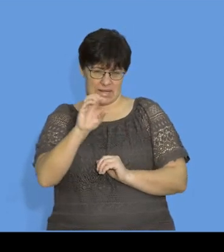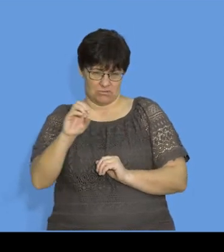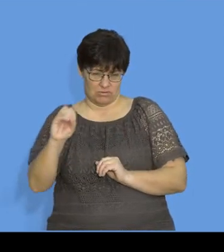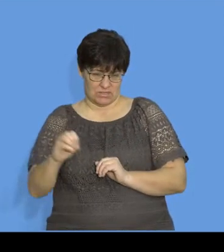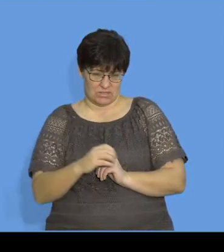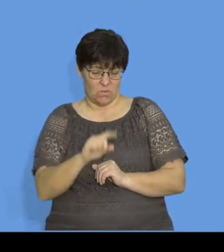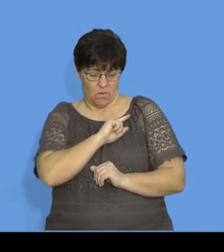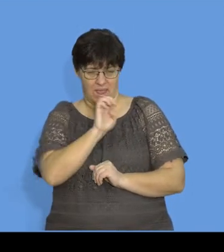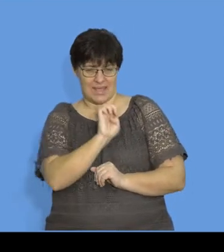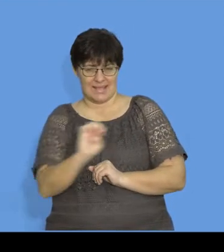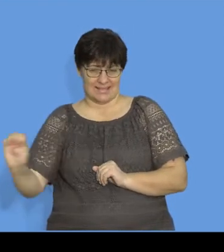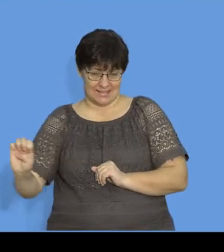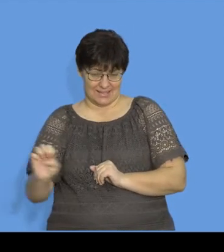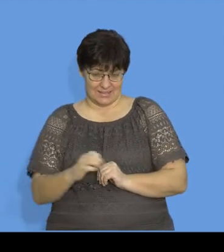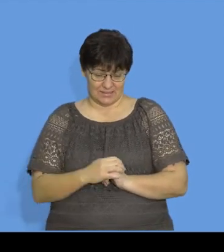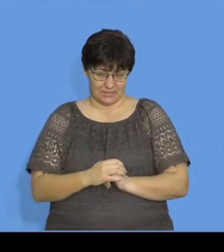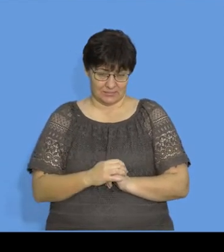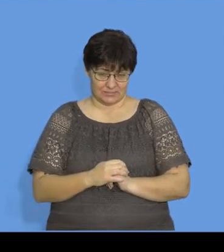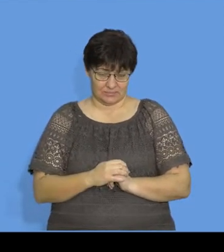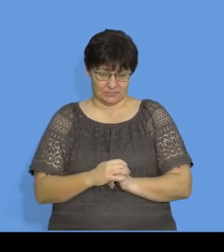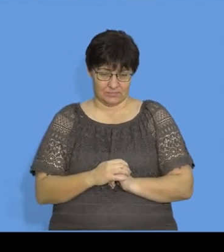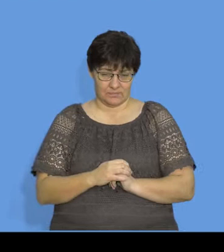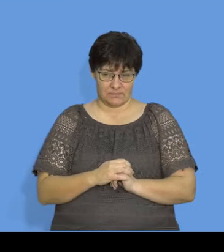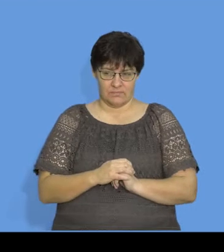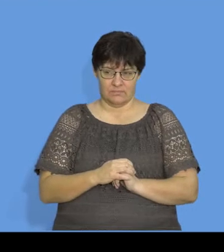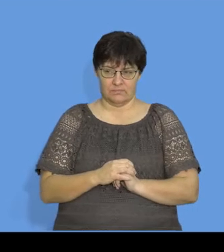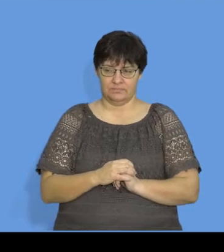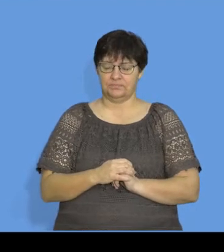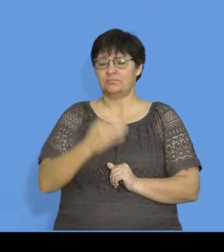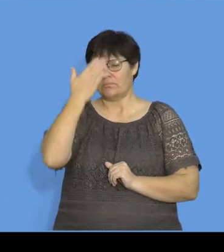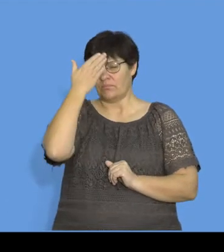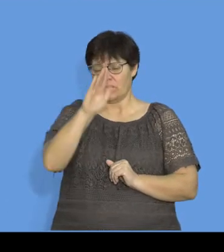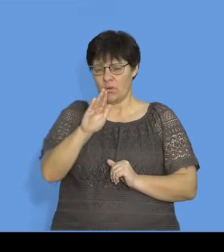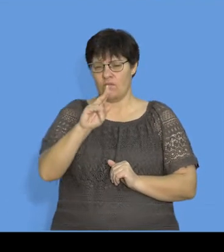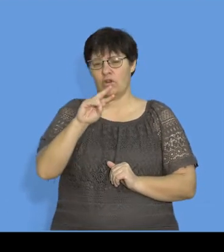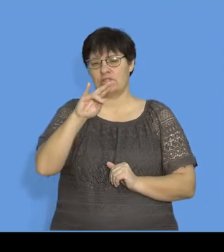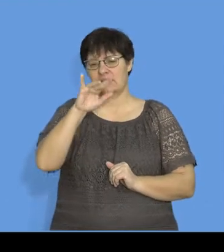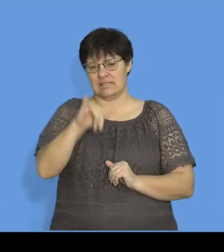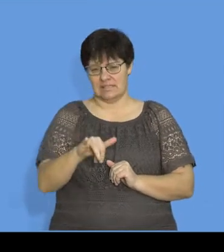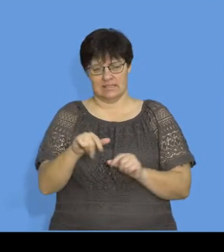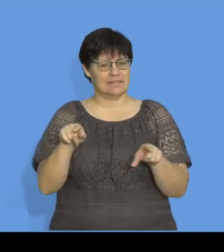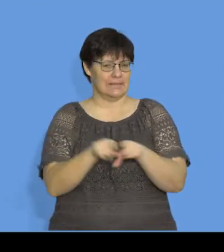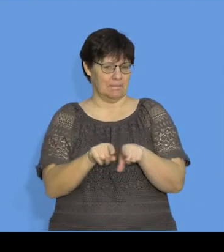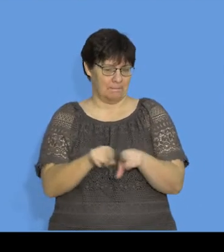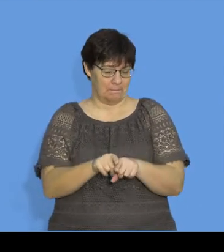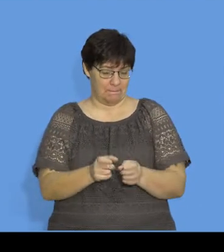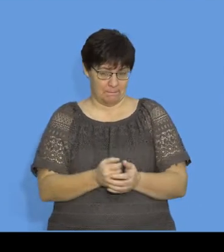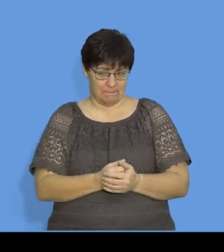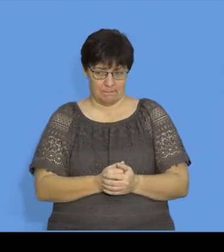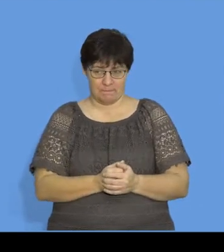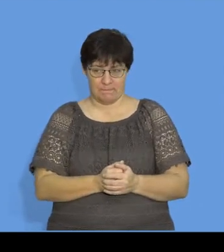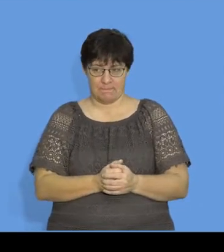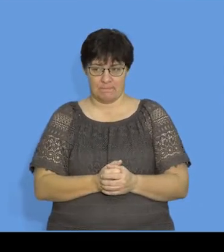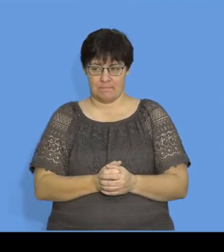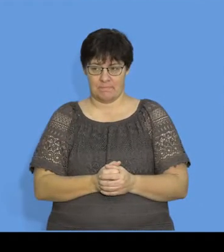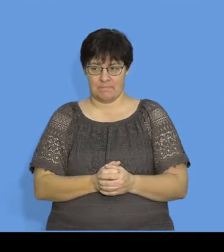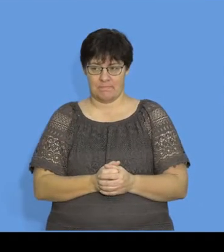100. Okay? We know that the velocities are the same.